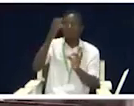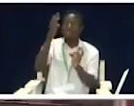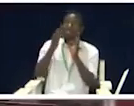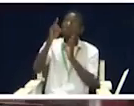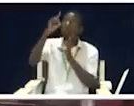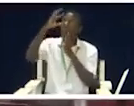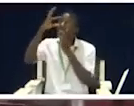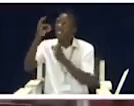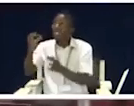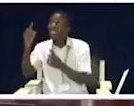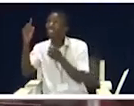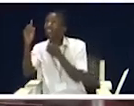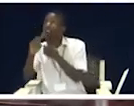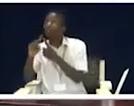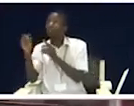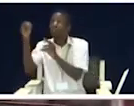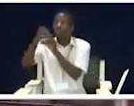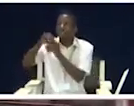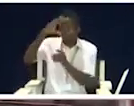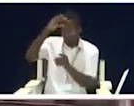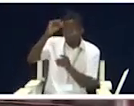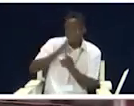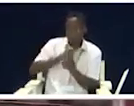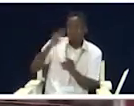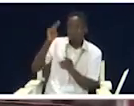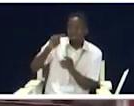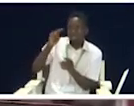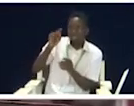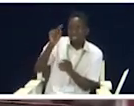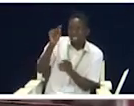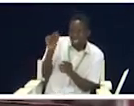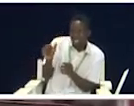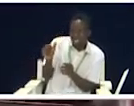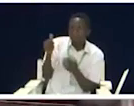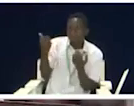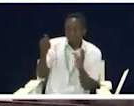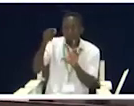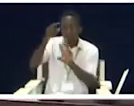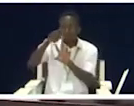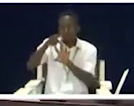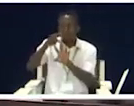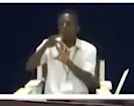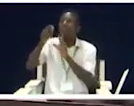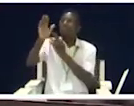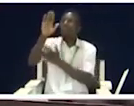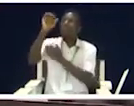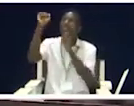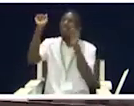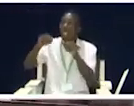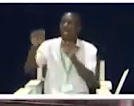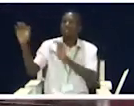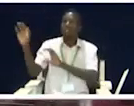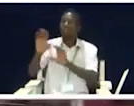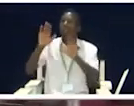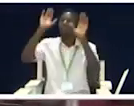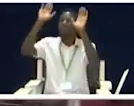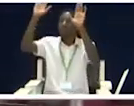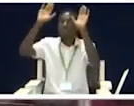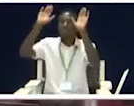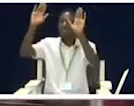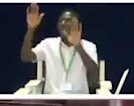a little input. Number three, God can do wonders anywhere. Number four, God can do wonders